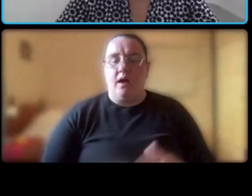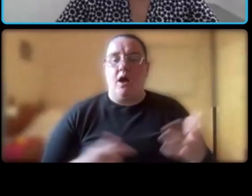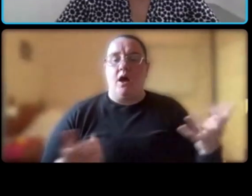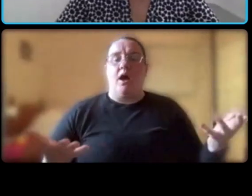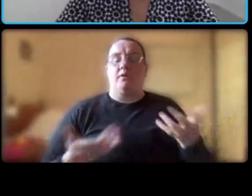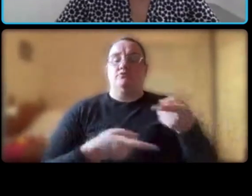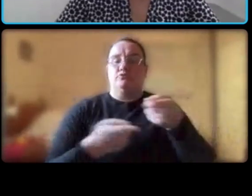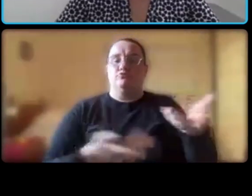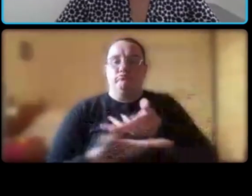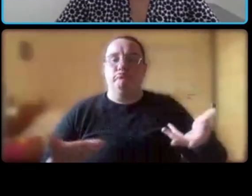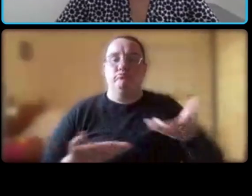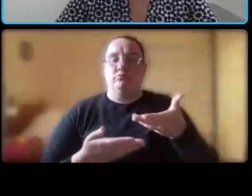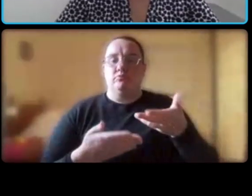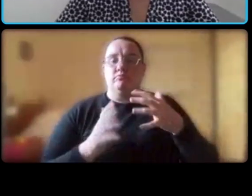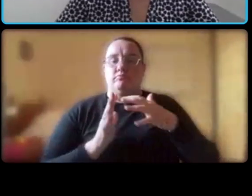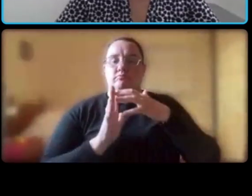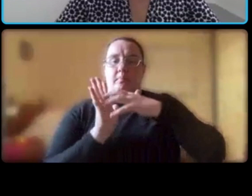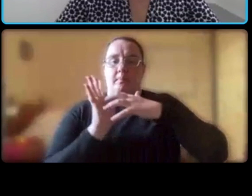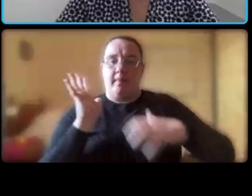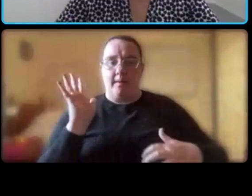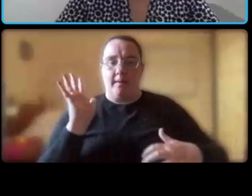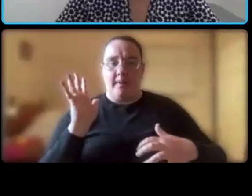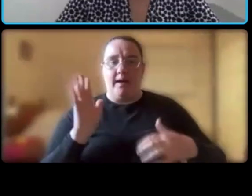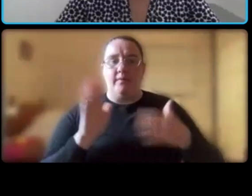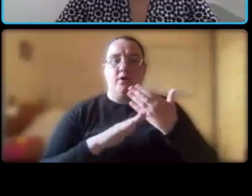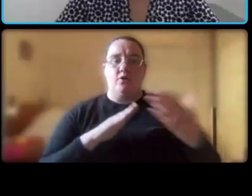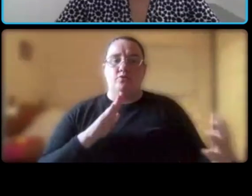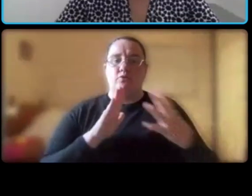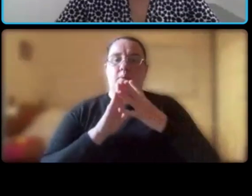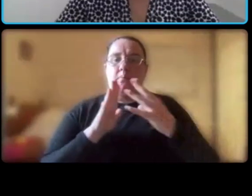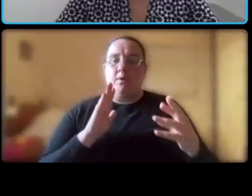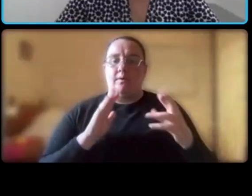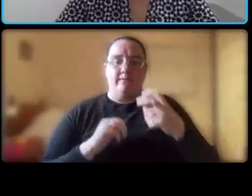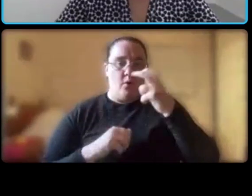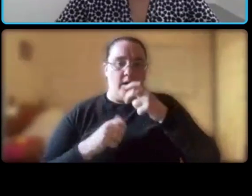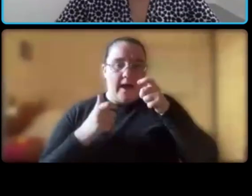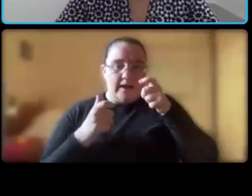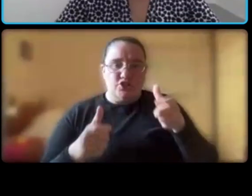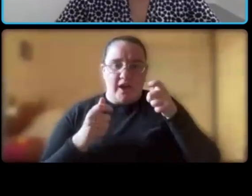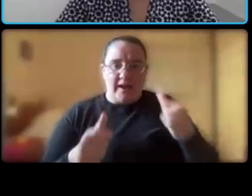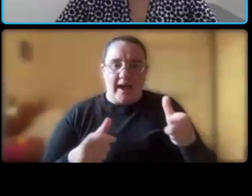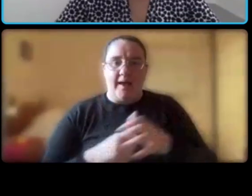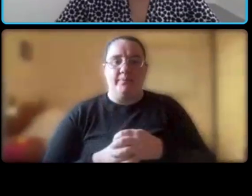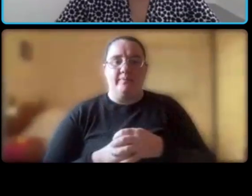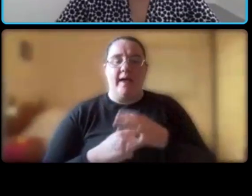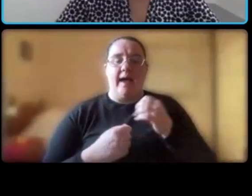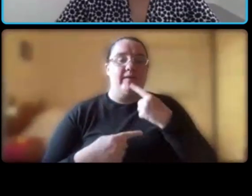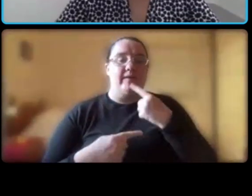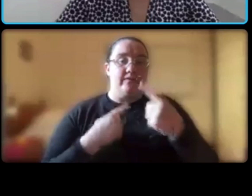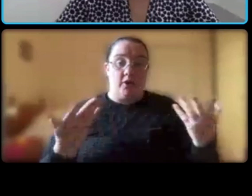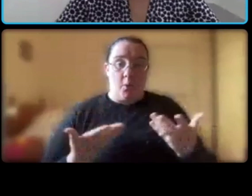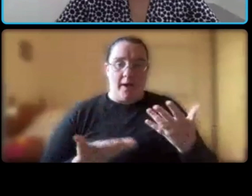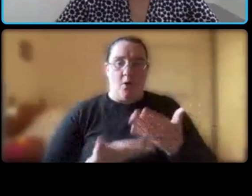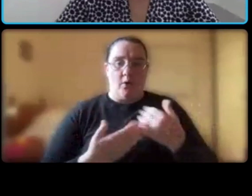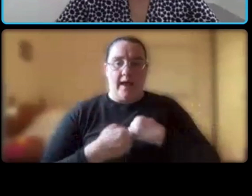paper number 2, details of the proposed new model. You can find it on our Aged Care Engagement Hub, and we ask that you